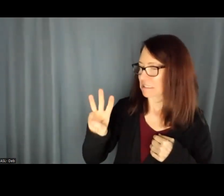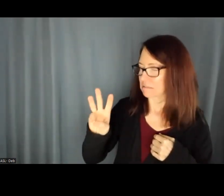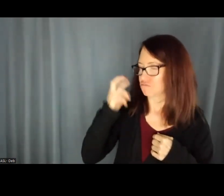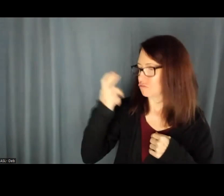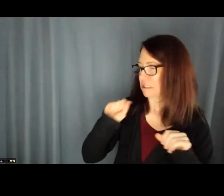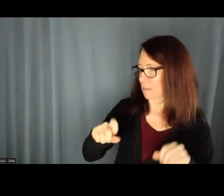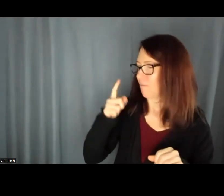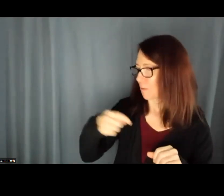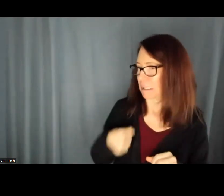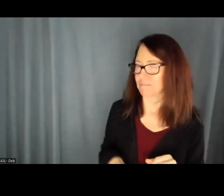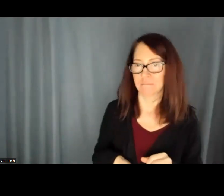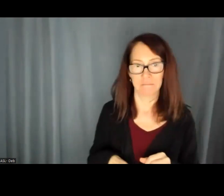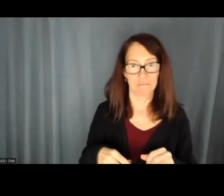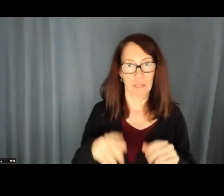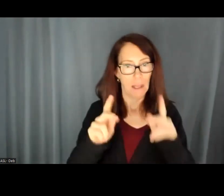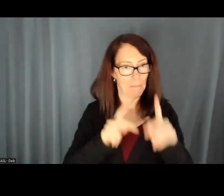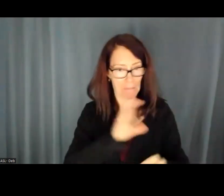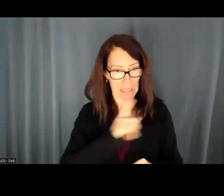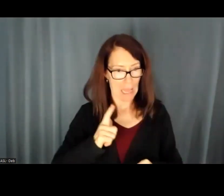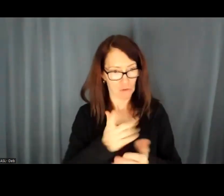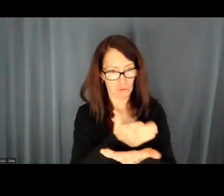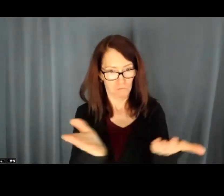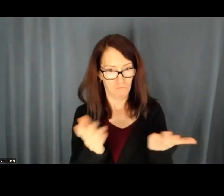reasonable to others as well? If folks could get me